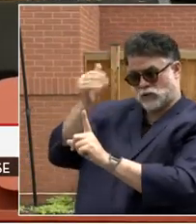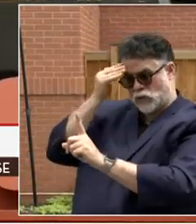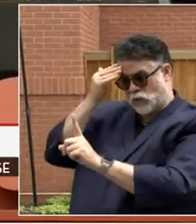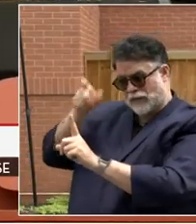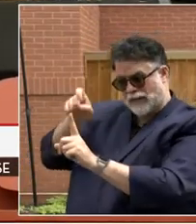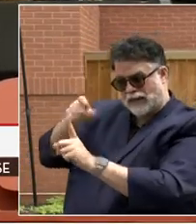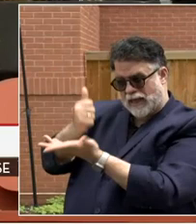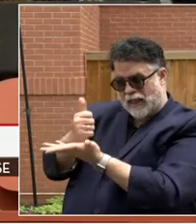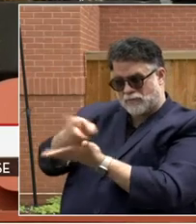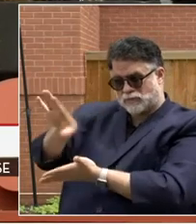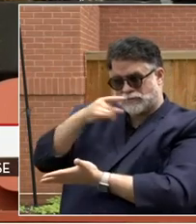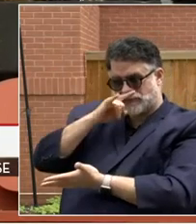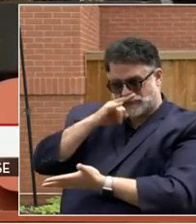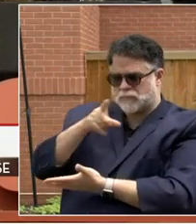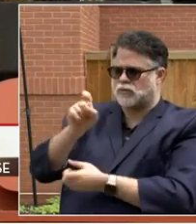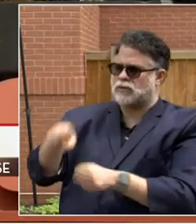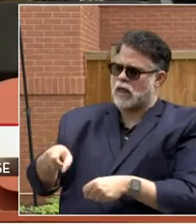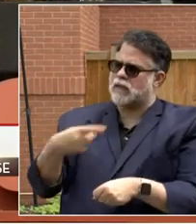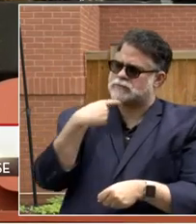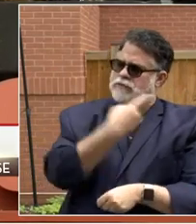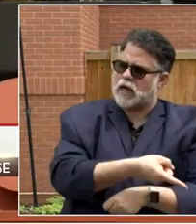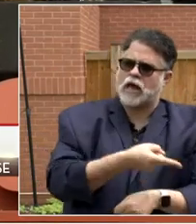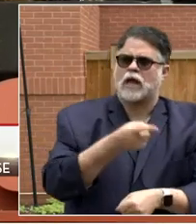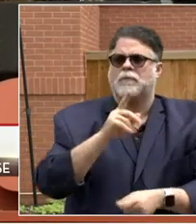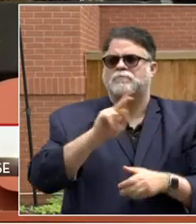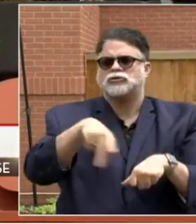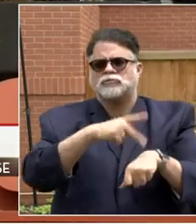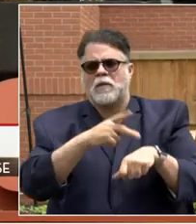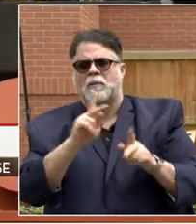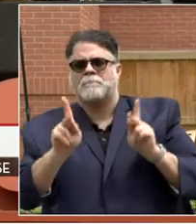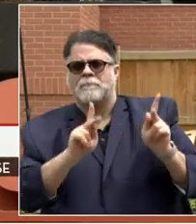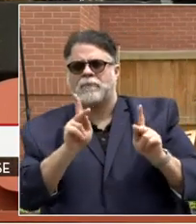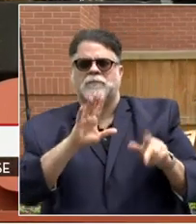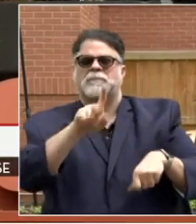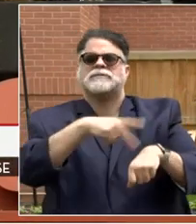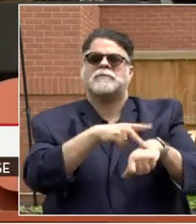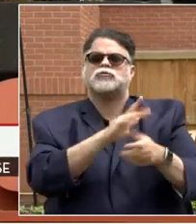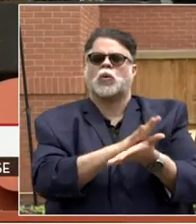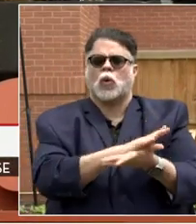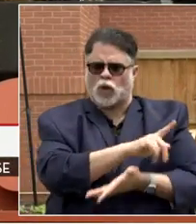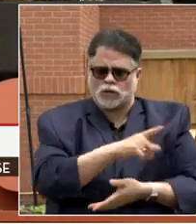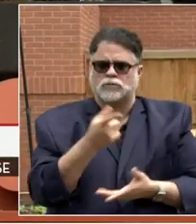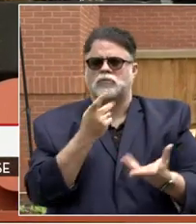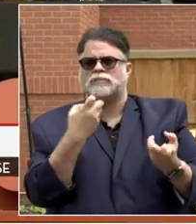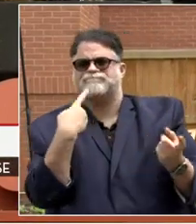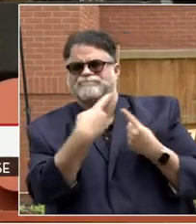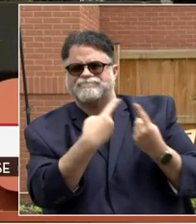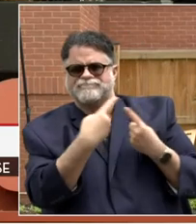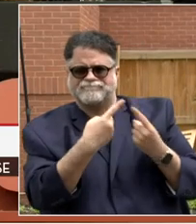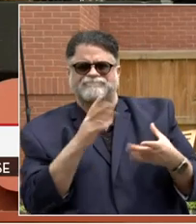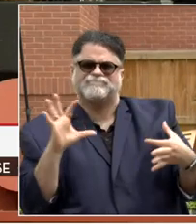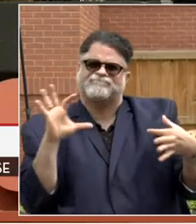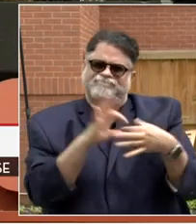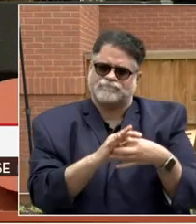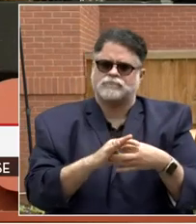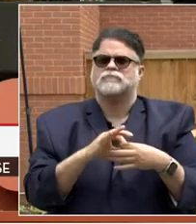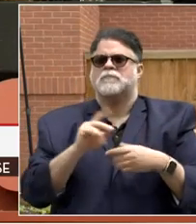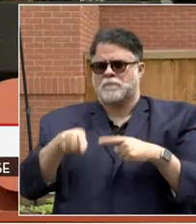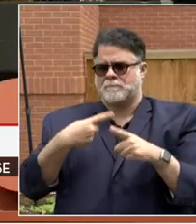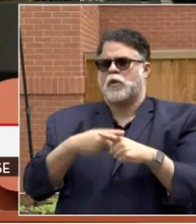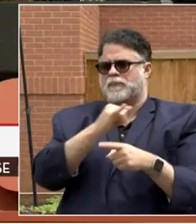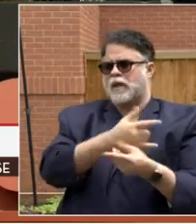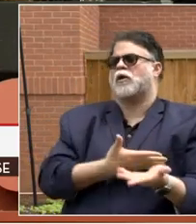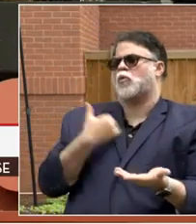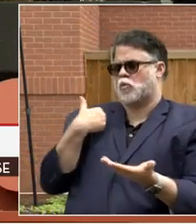principal, stop in, talk to your principal to make sure that you're connected to all of the services that the school has to